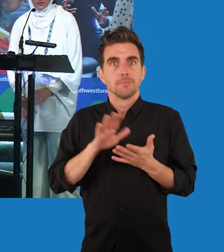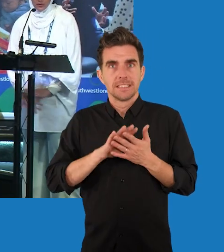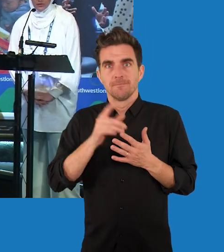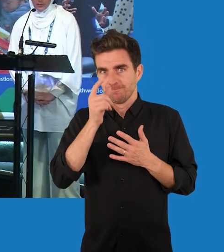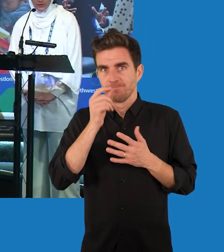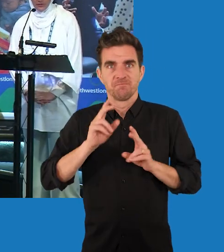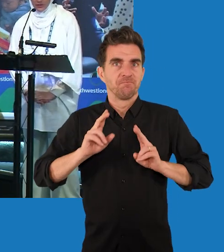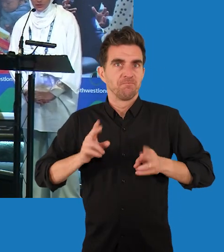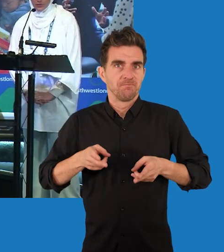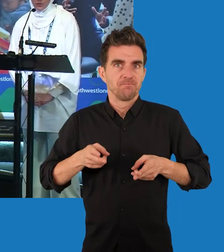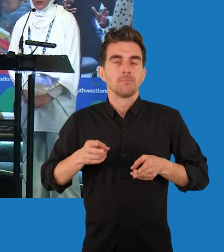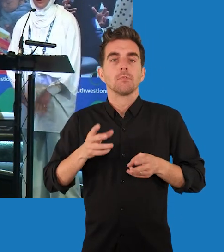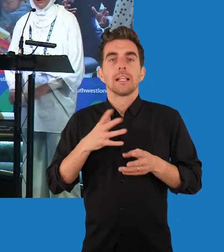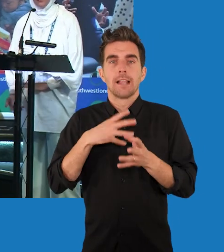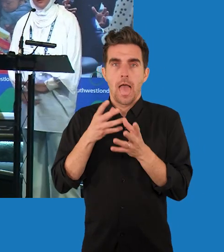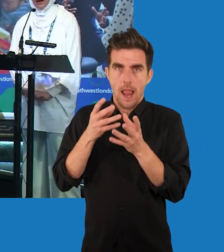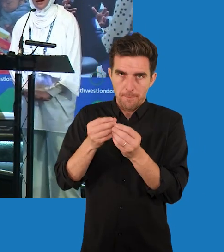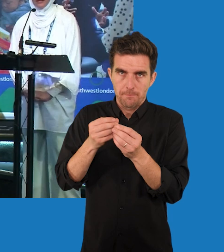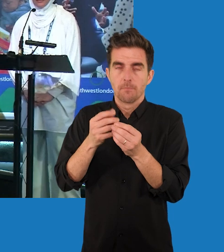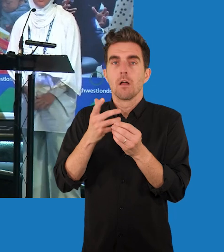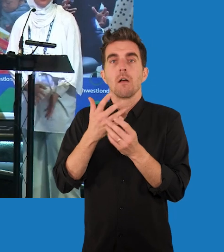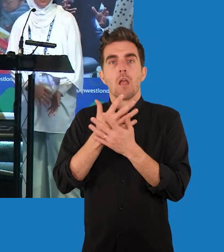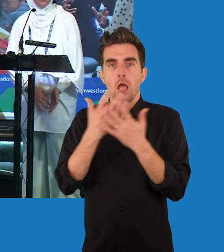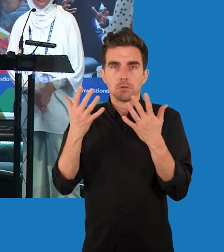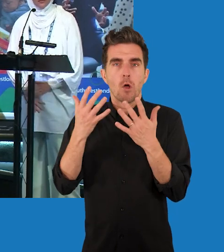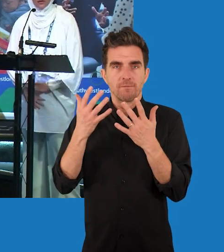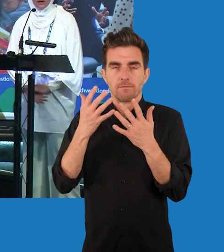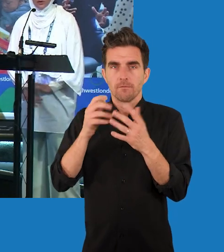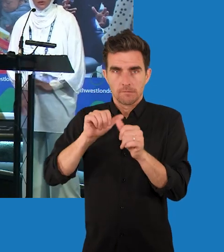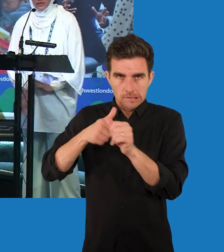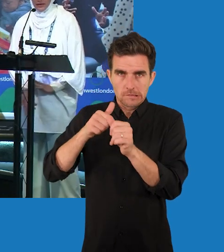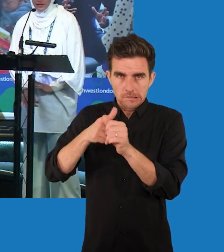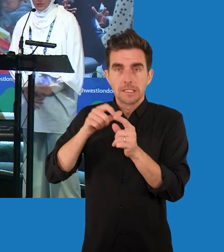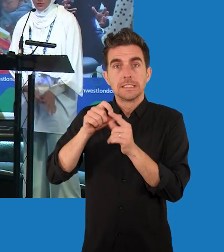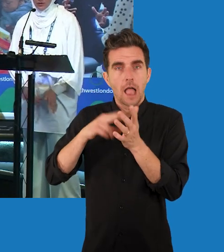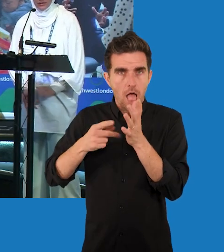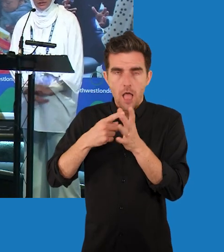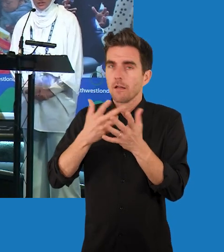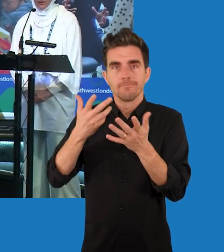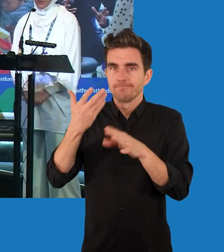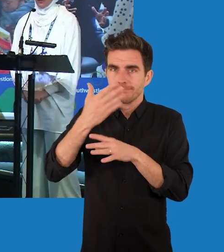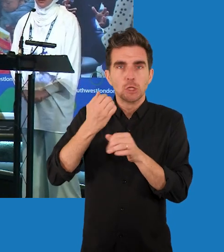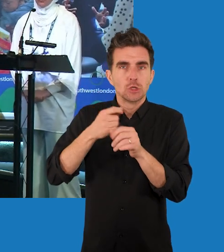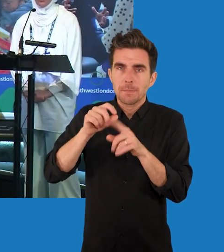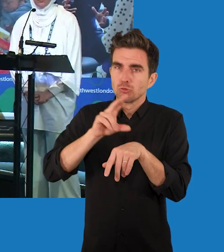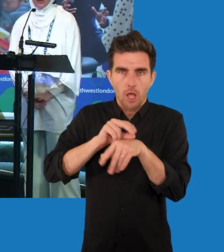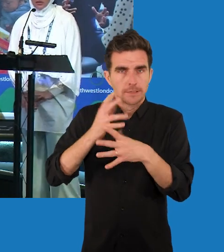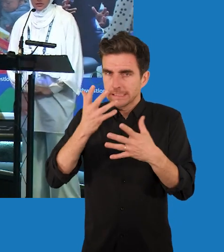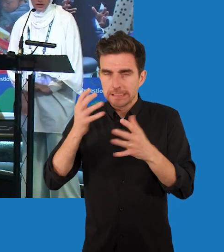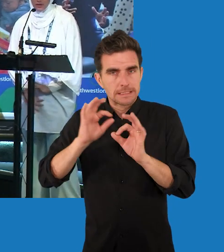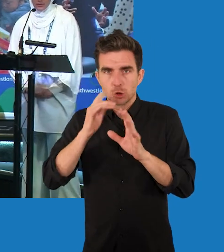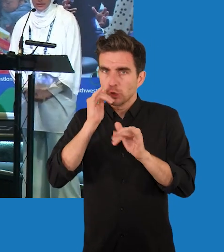was could obviously be really fatal. So he got help with that, and he was having a lot of DNAs, so not attending GP appointments